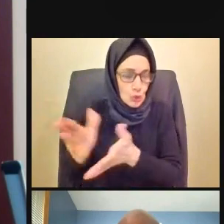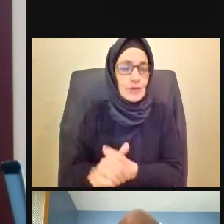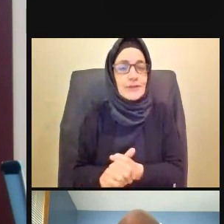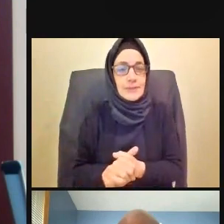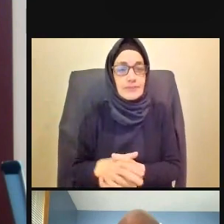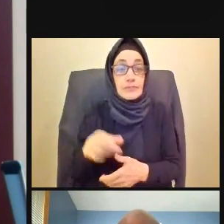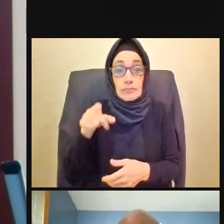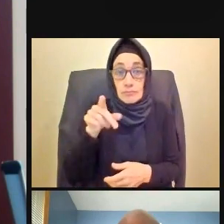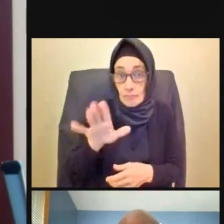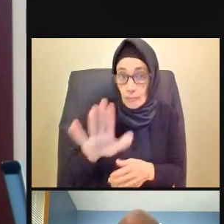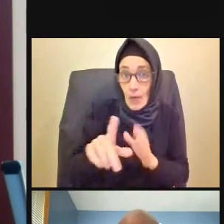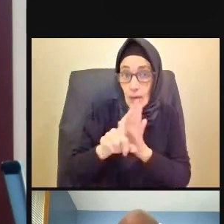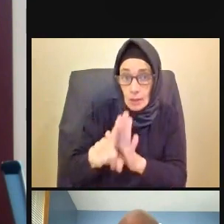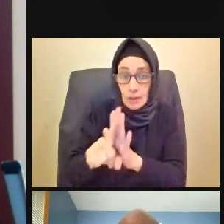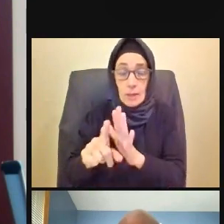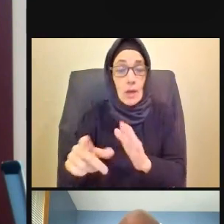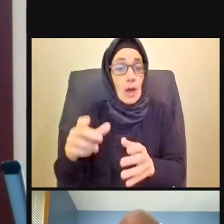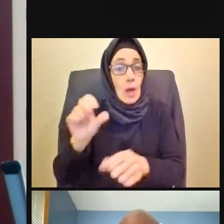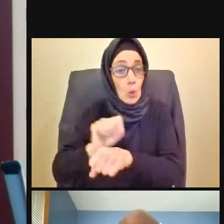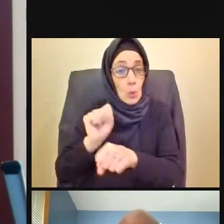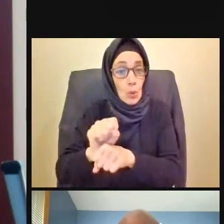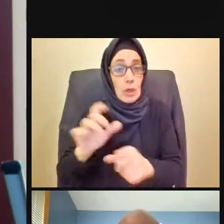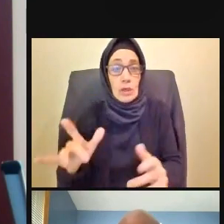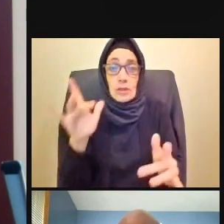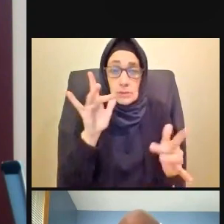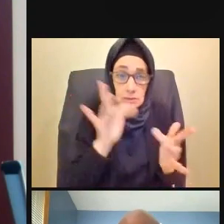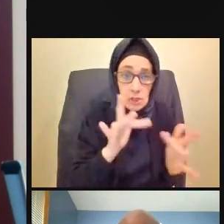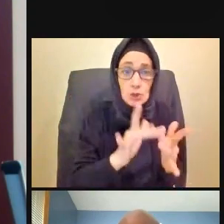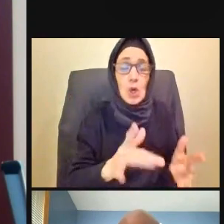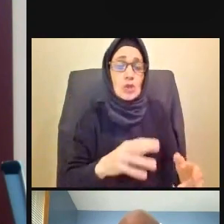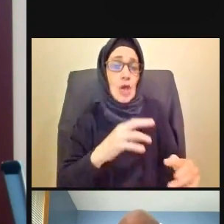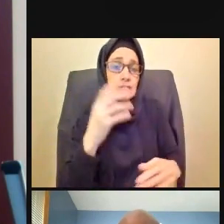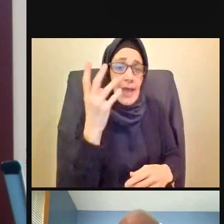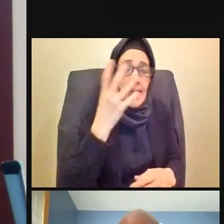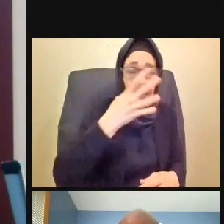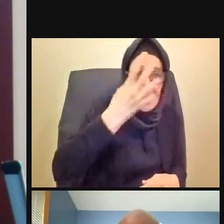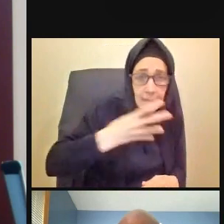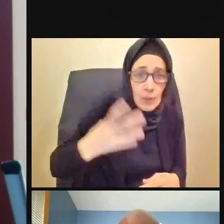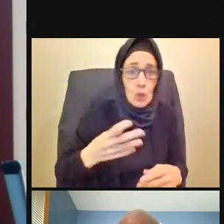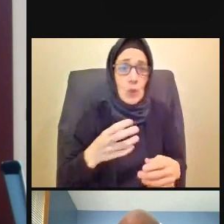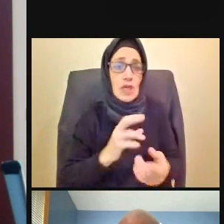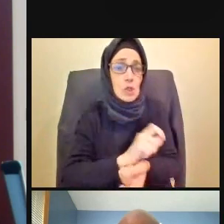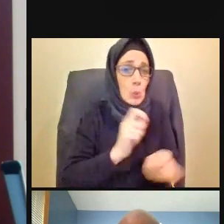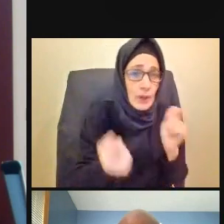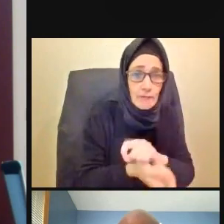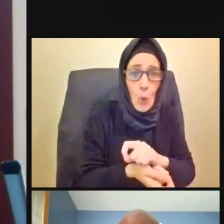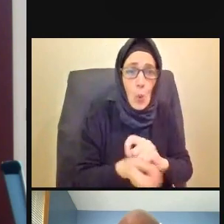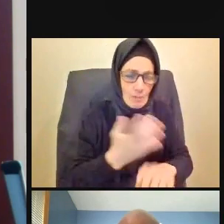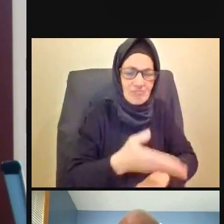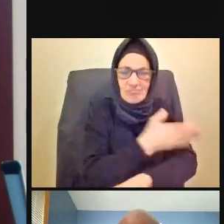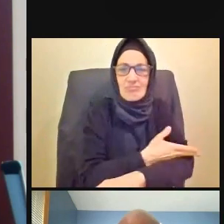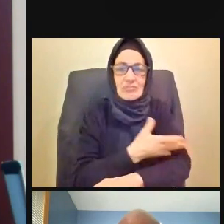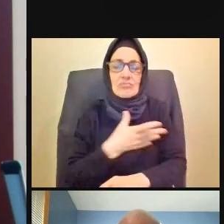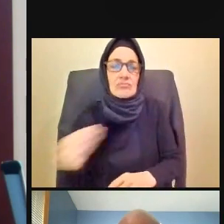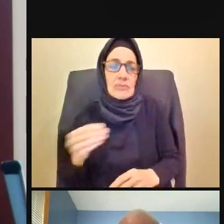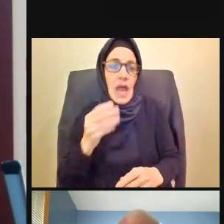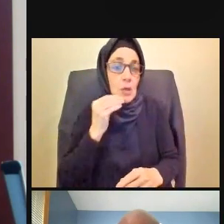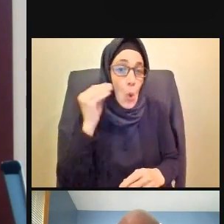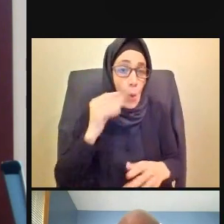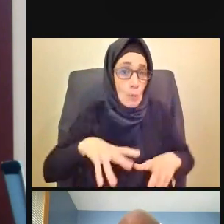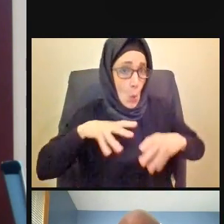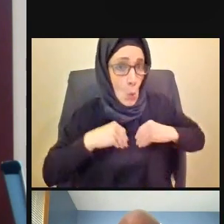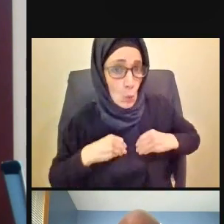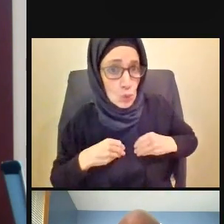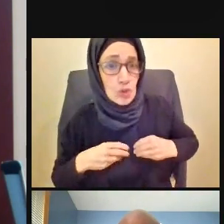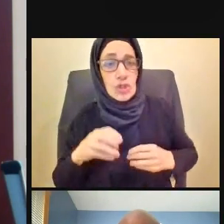on issues of cross-cultural understanding, home ownership, immigration reform, and civic engagement. Since the pandemic started,